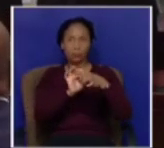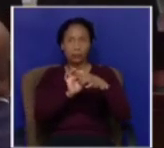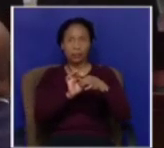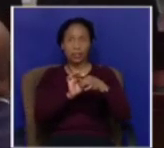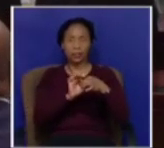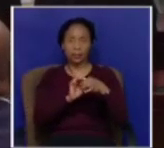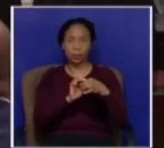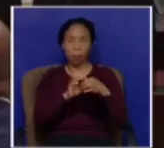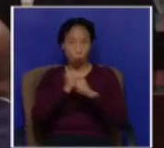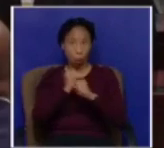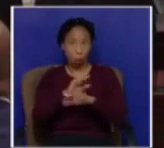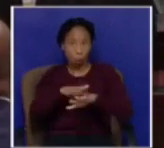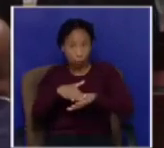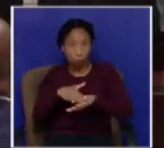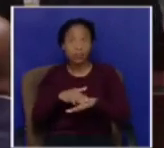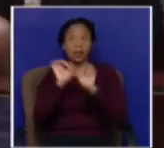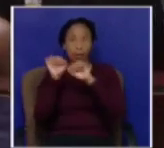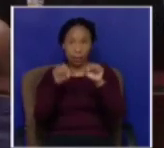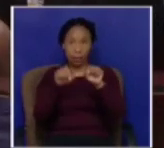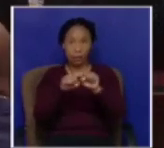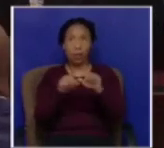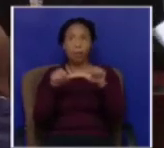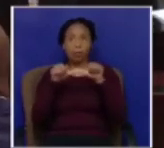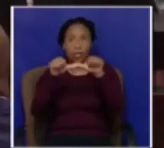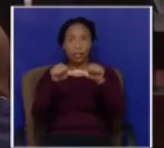may then proceed to read the oath.